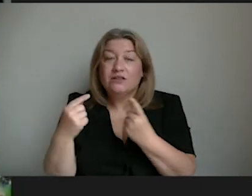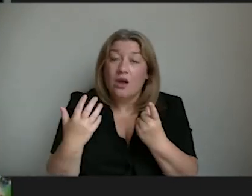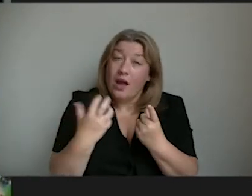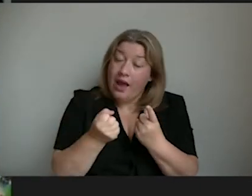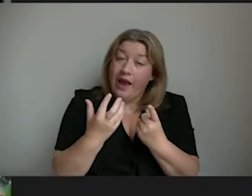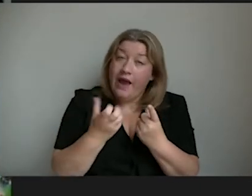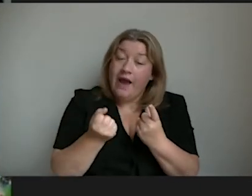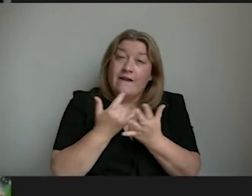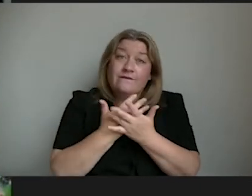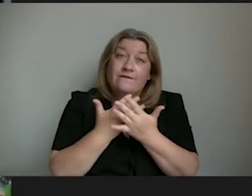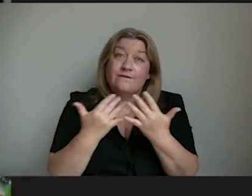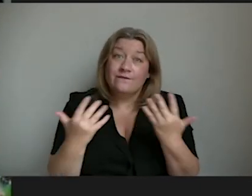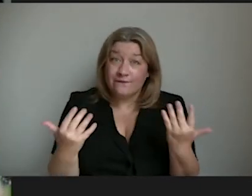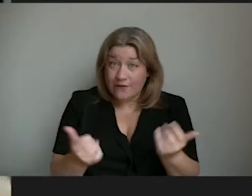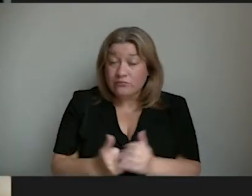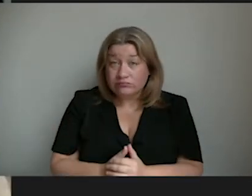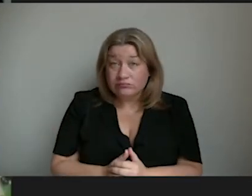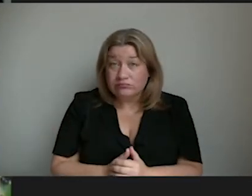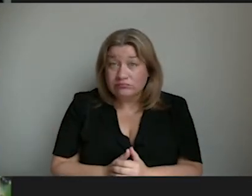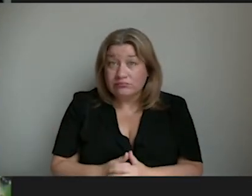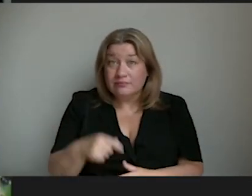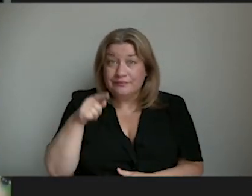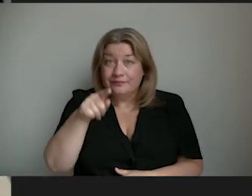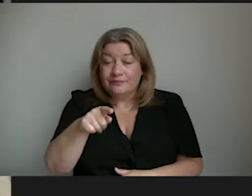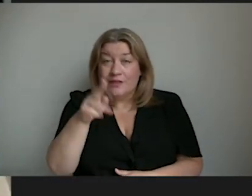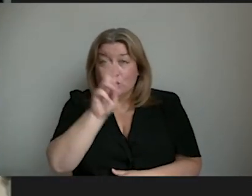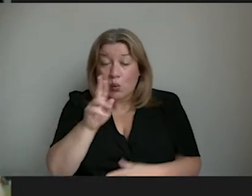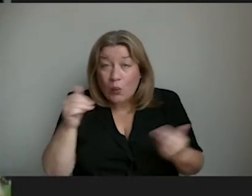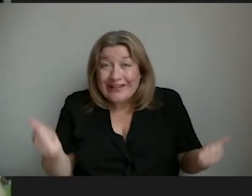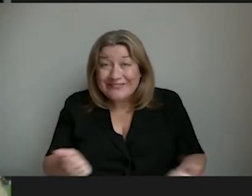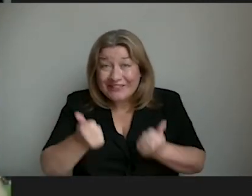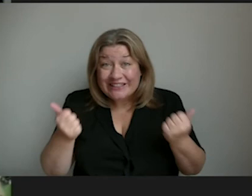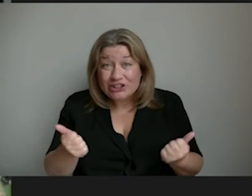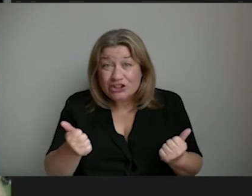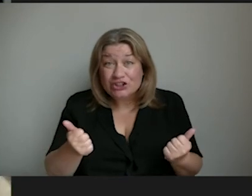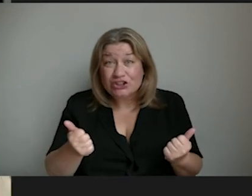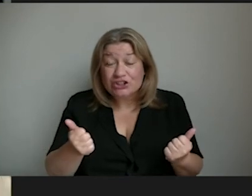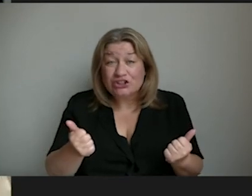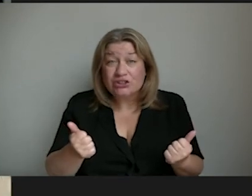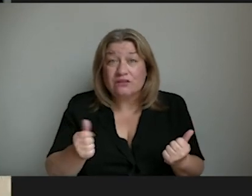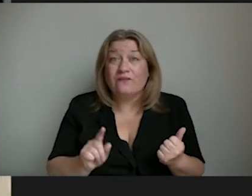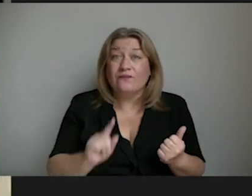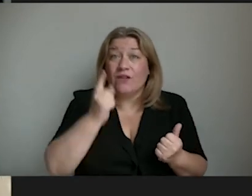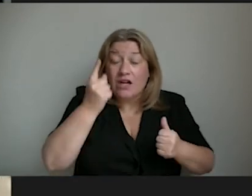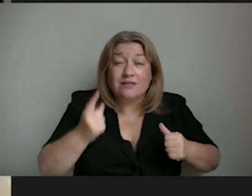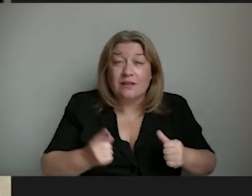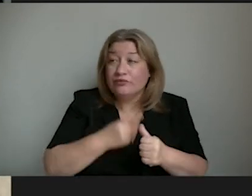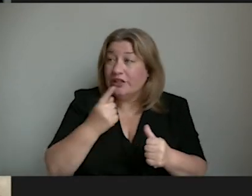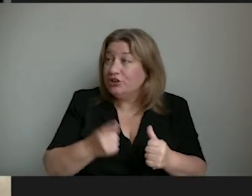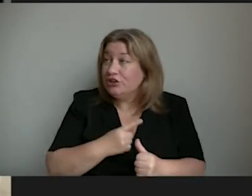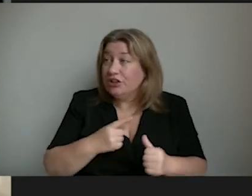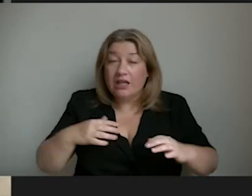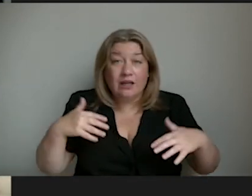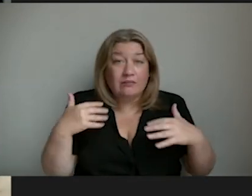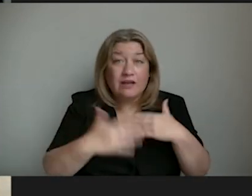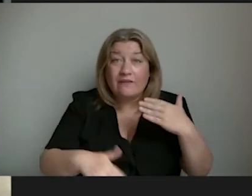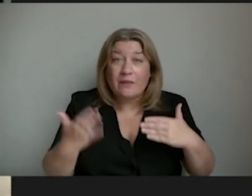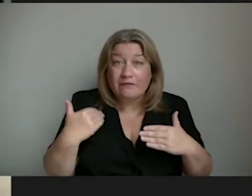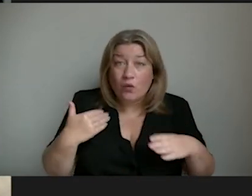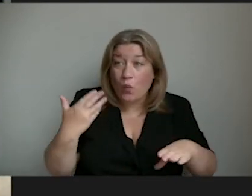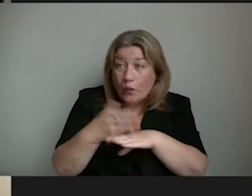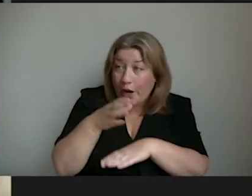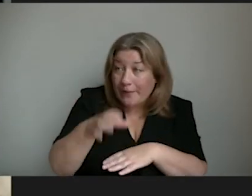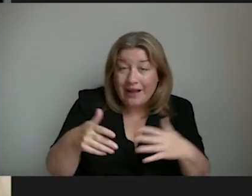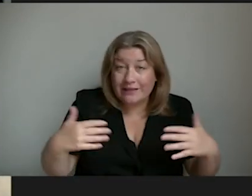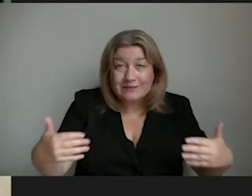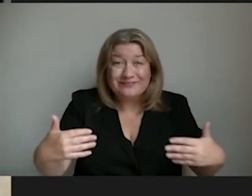we cover all bases, so you can actually start, obviously if you're straight out of school and you're looking for your first kind of apprenticeship